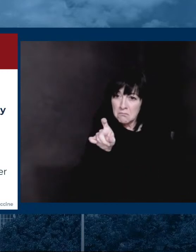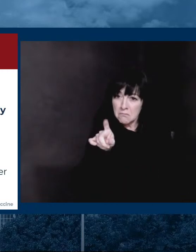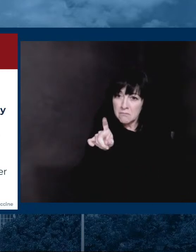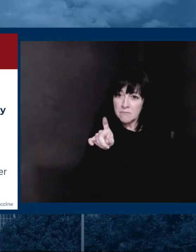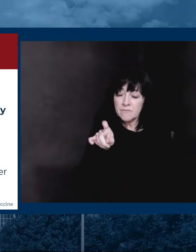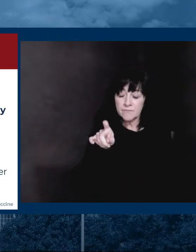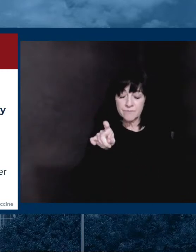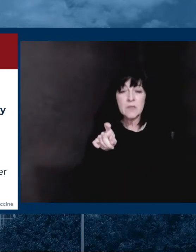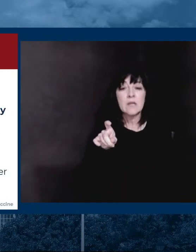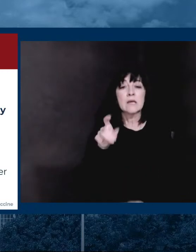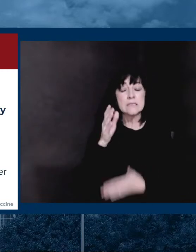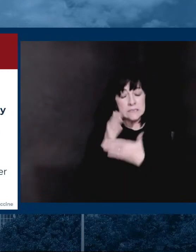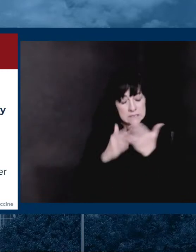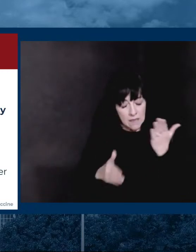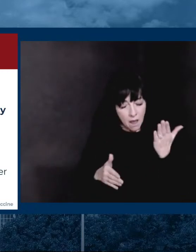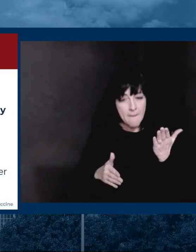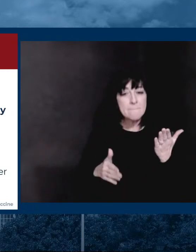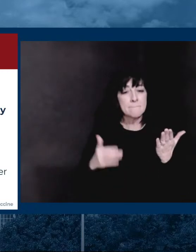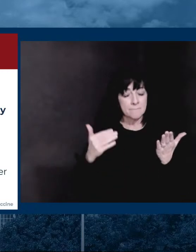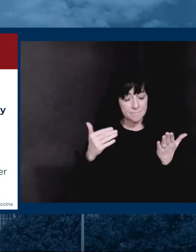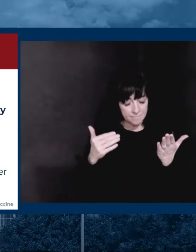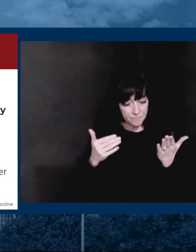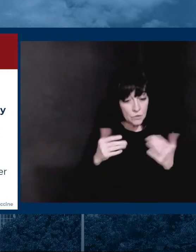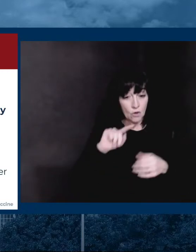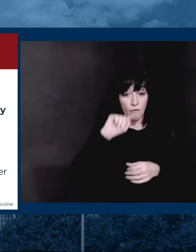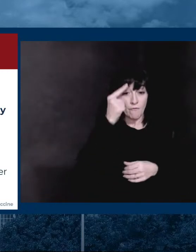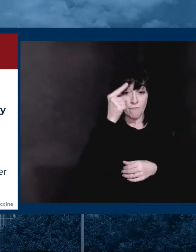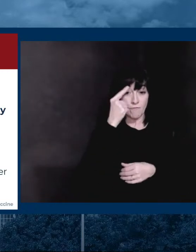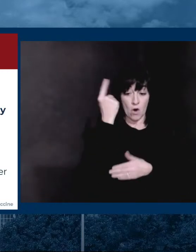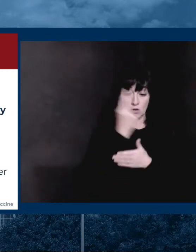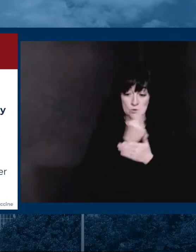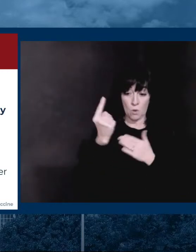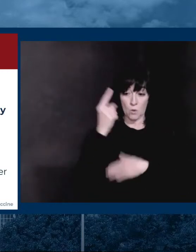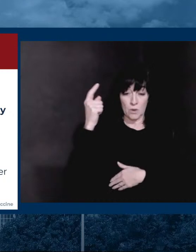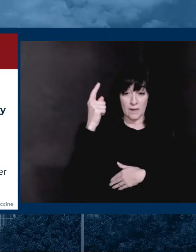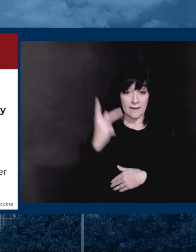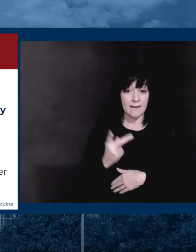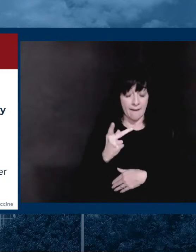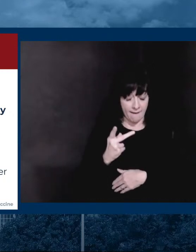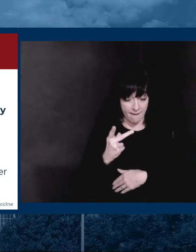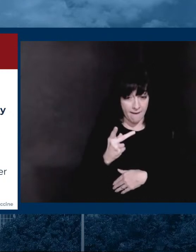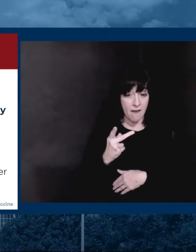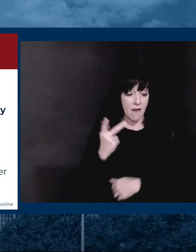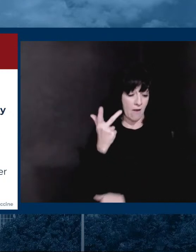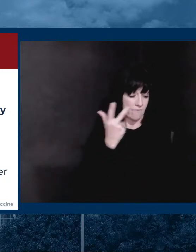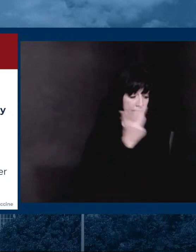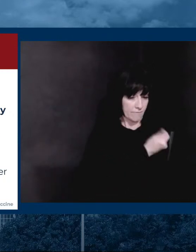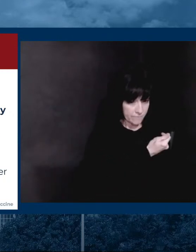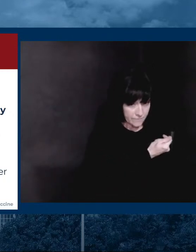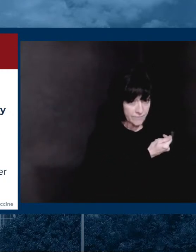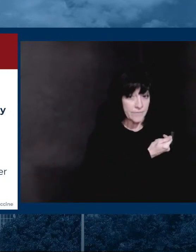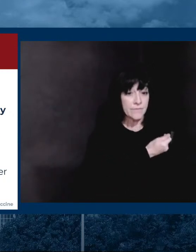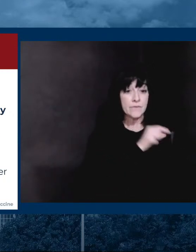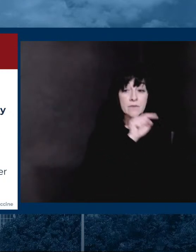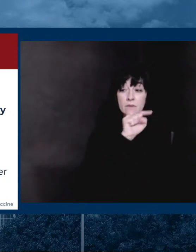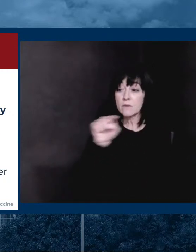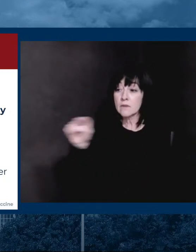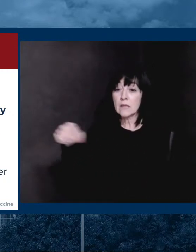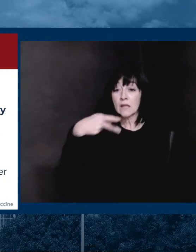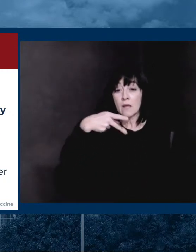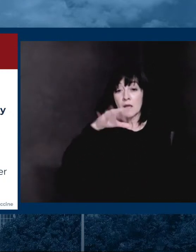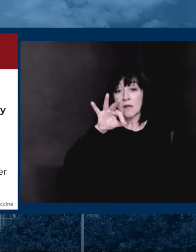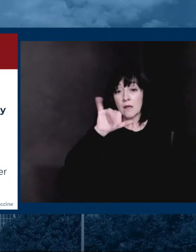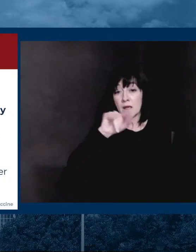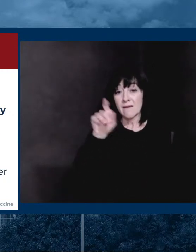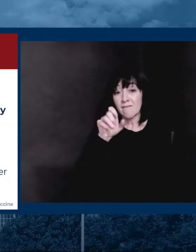and a half of the vaccine, there were 21 individuals who received the Pfizer vaccine who